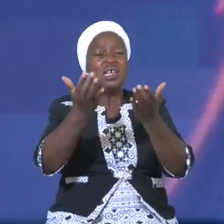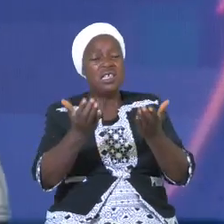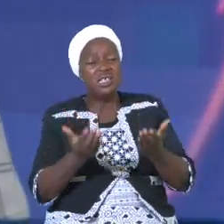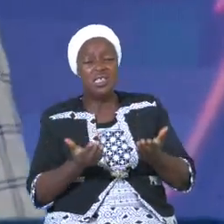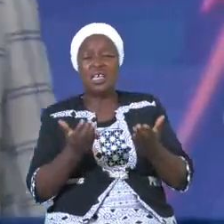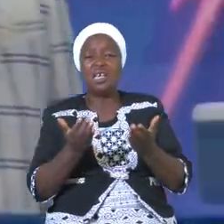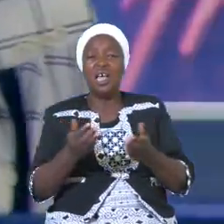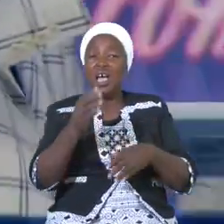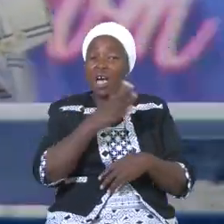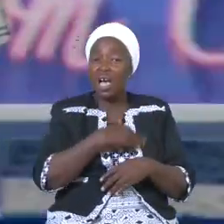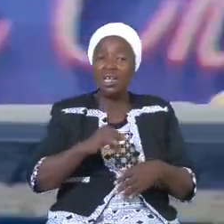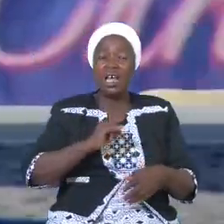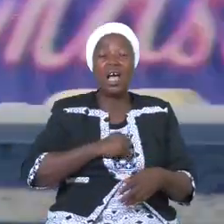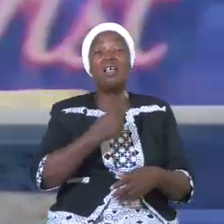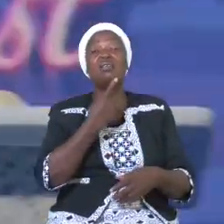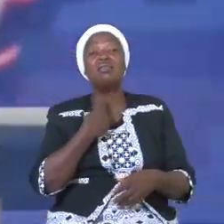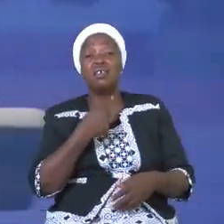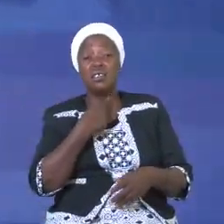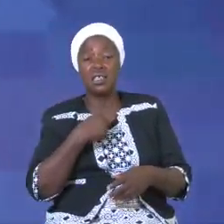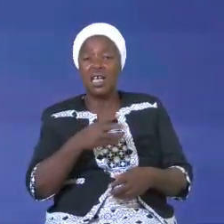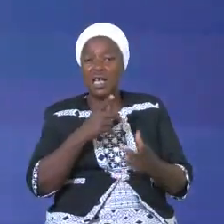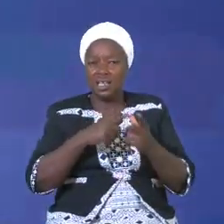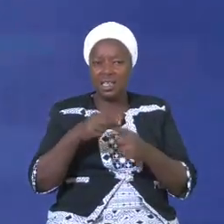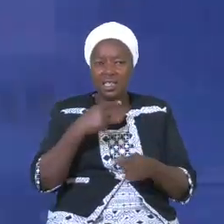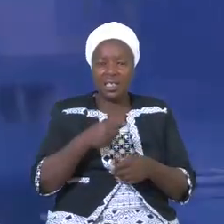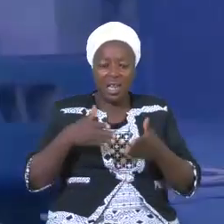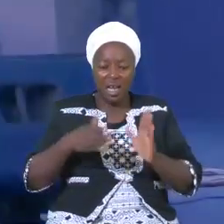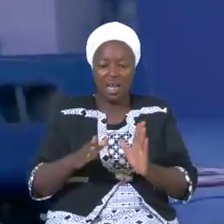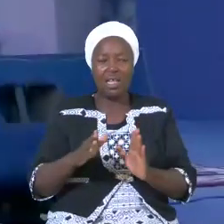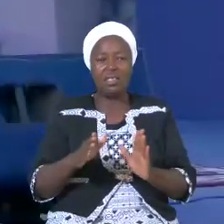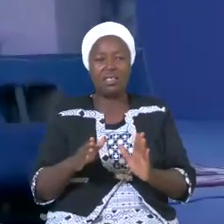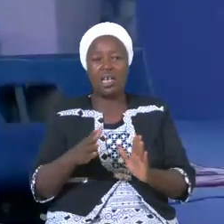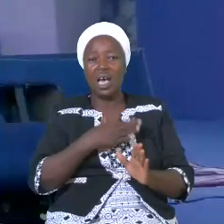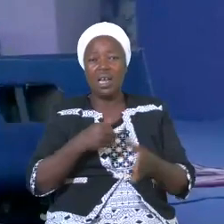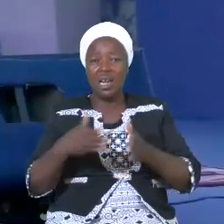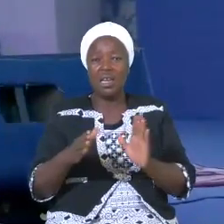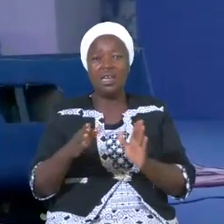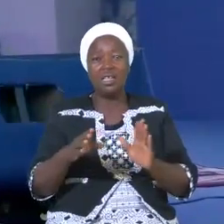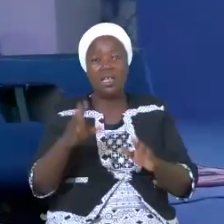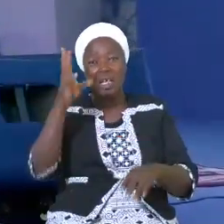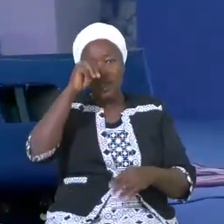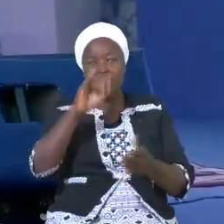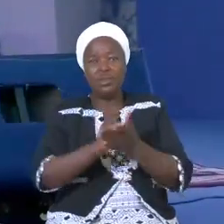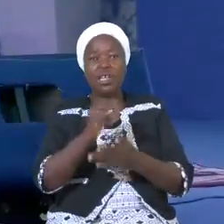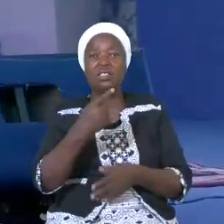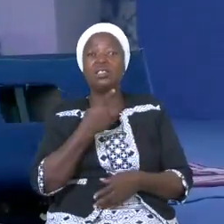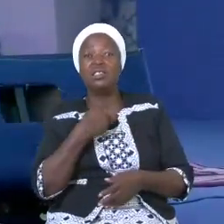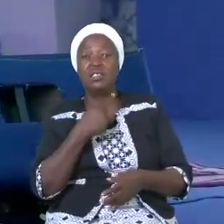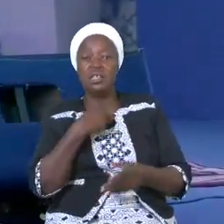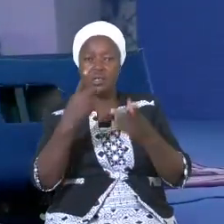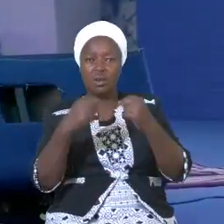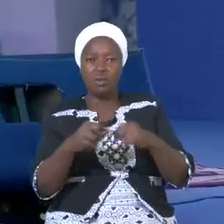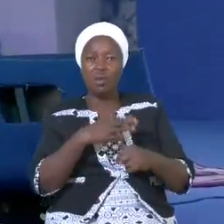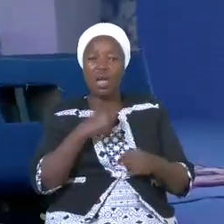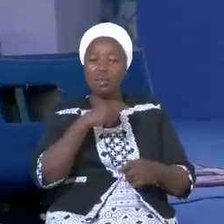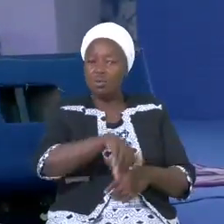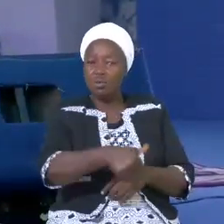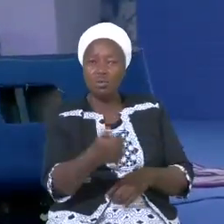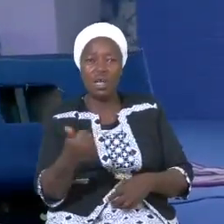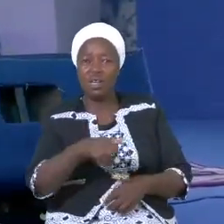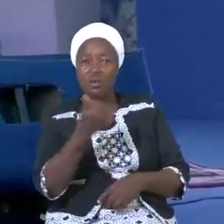isis he says and let him that is the thirst come and whoso ever